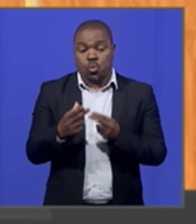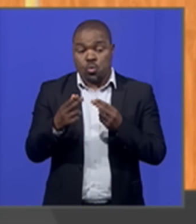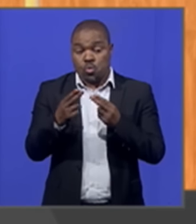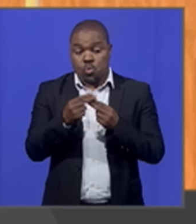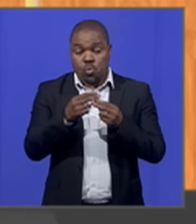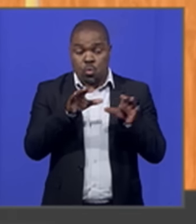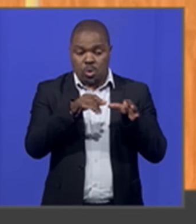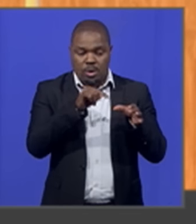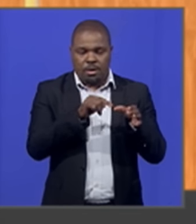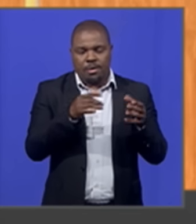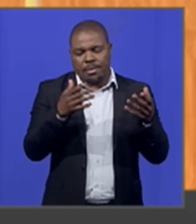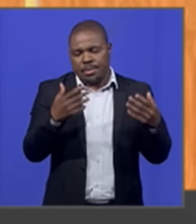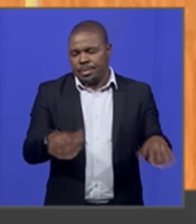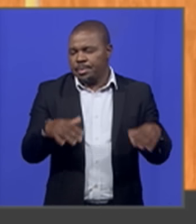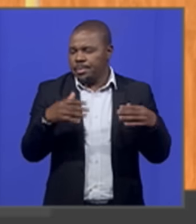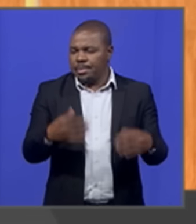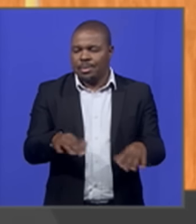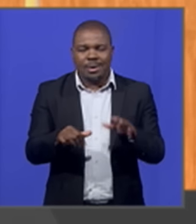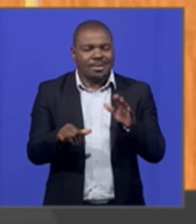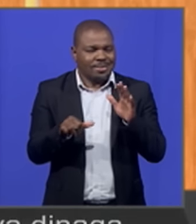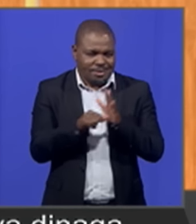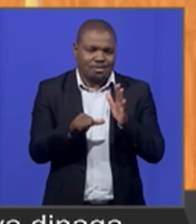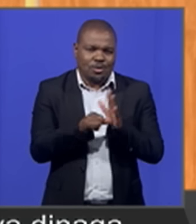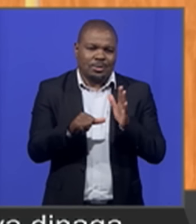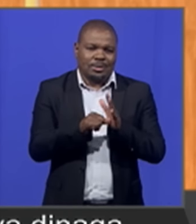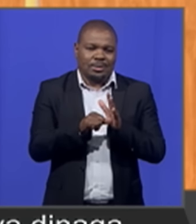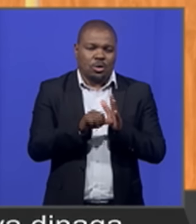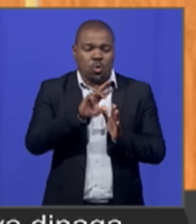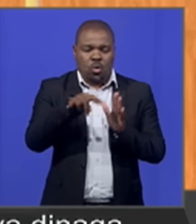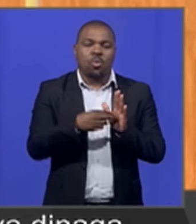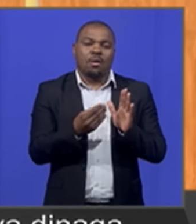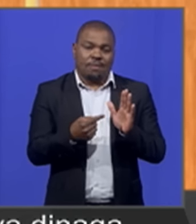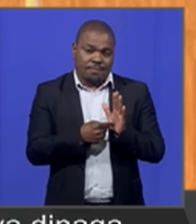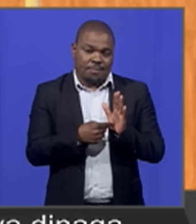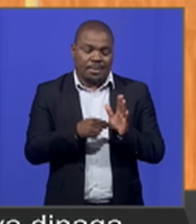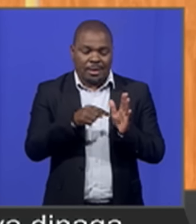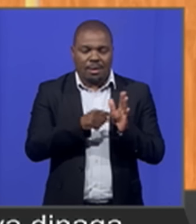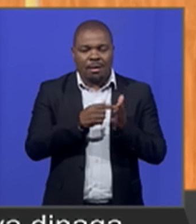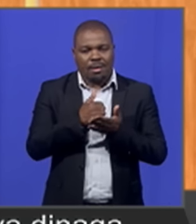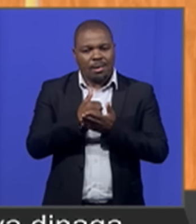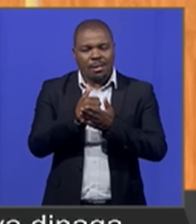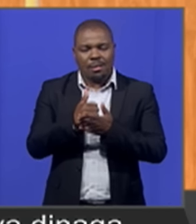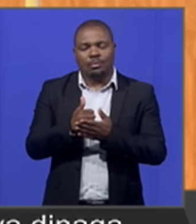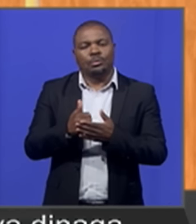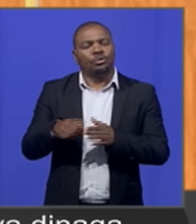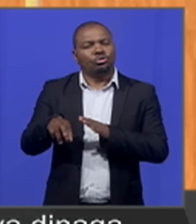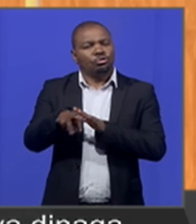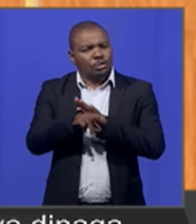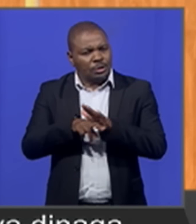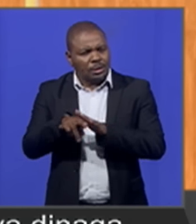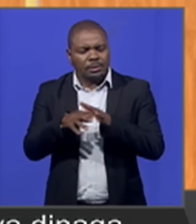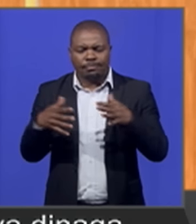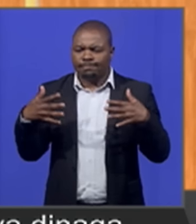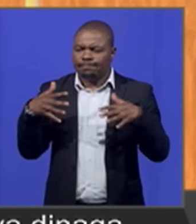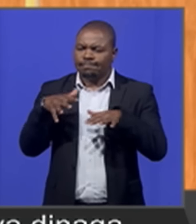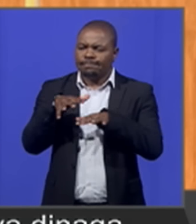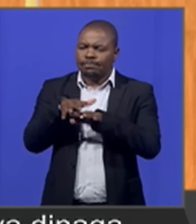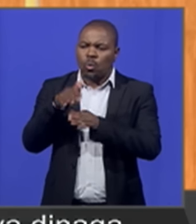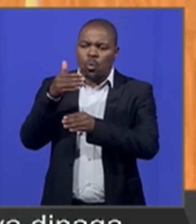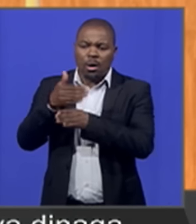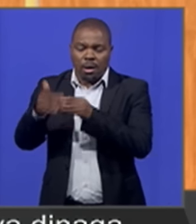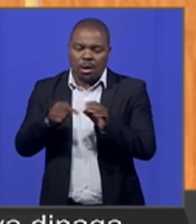served as a crucial building block for broader regional integration efforts. At